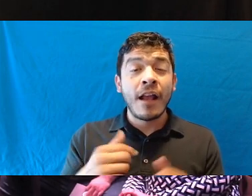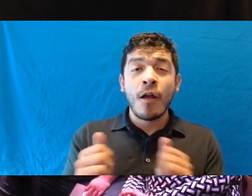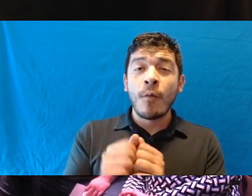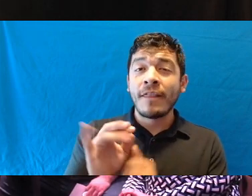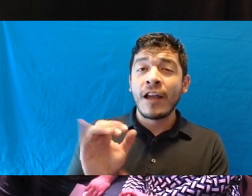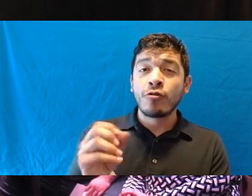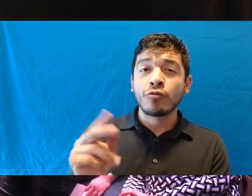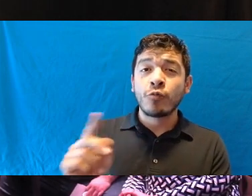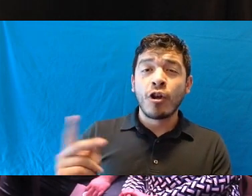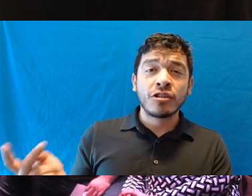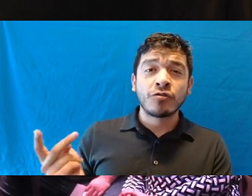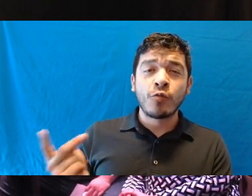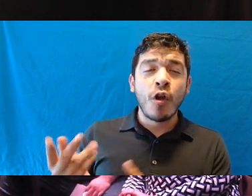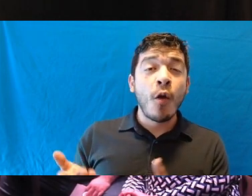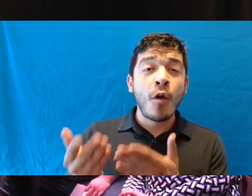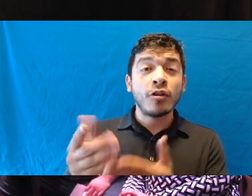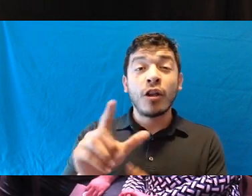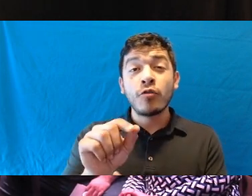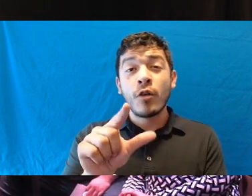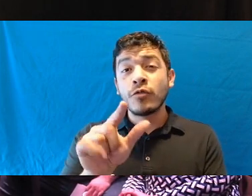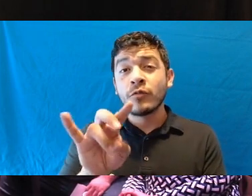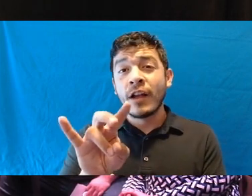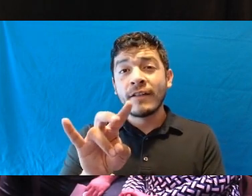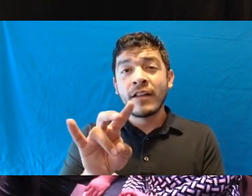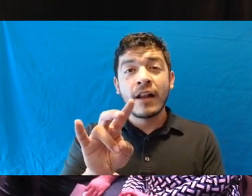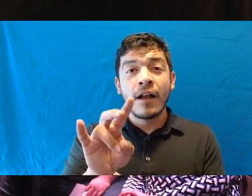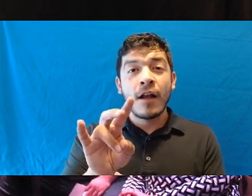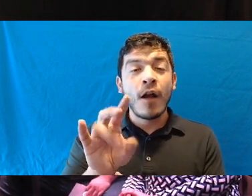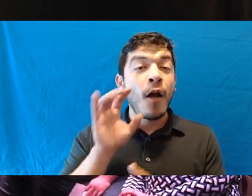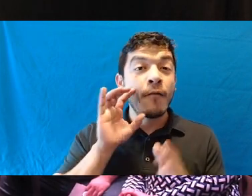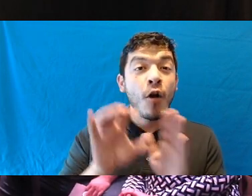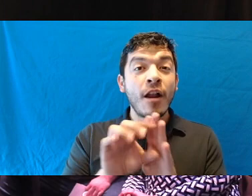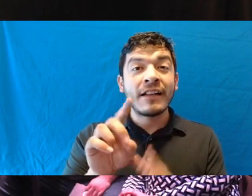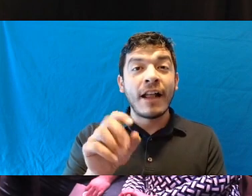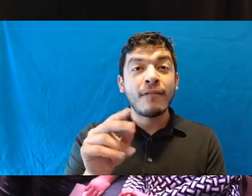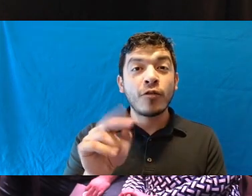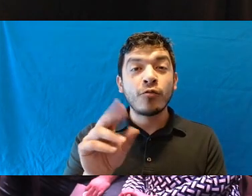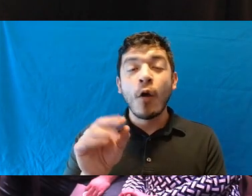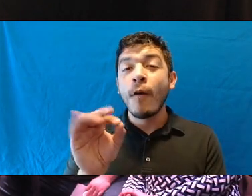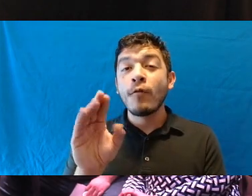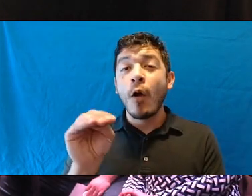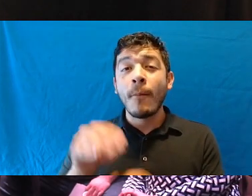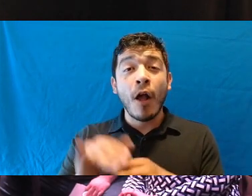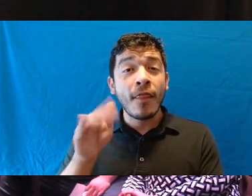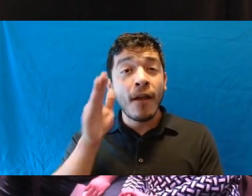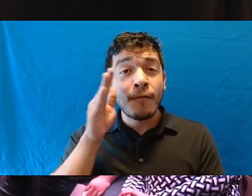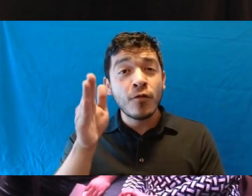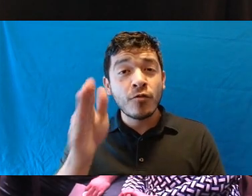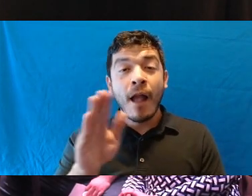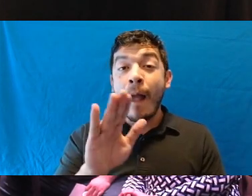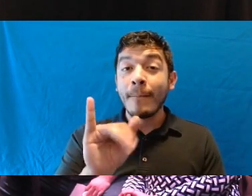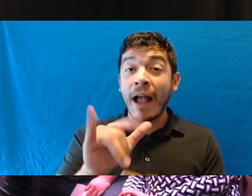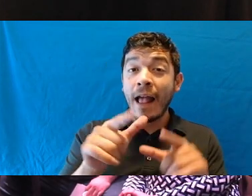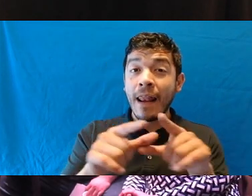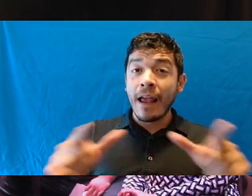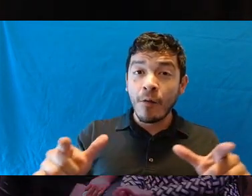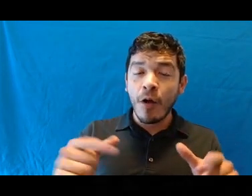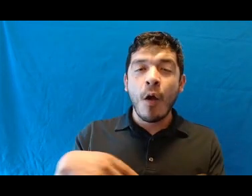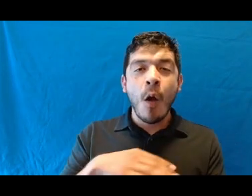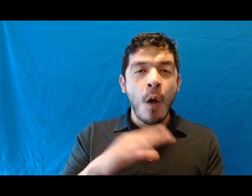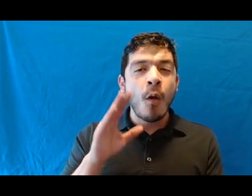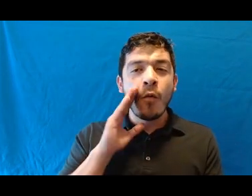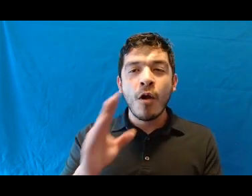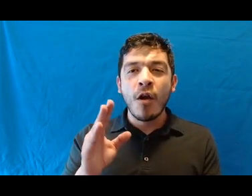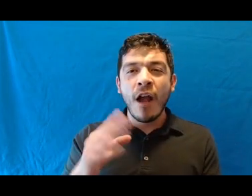the 2027 Foro del Futuro, Forum on the Future, bilingual, I'm gonna see, we wrote the most amazing thing, a Forum on the